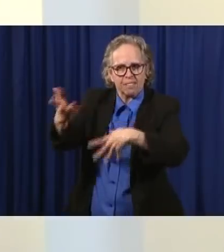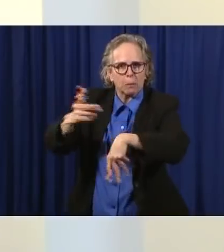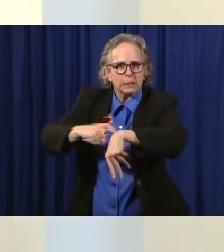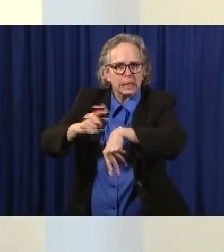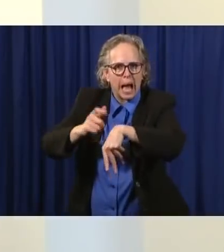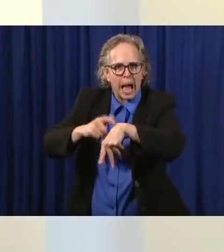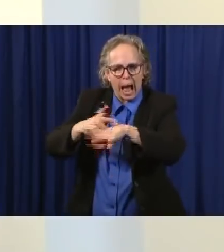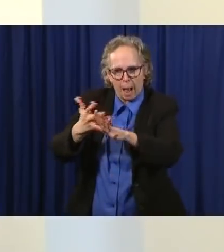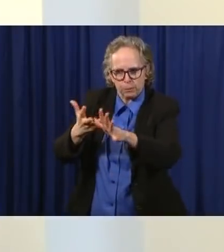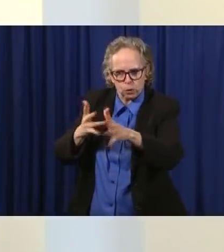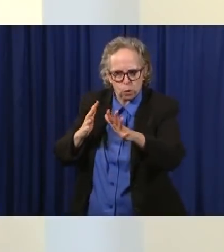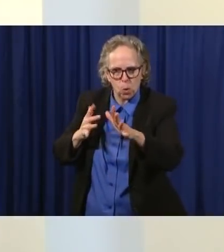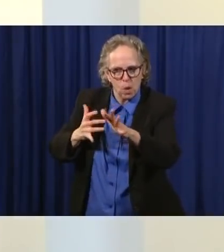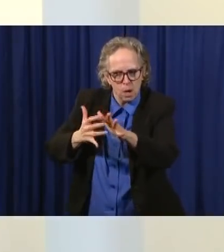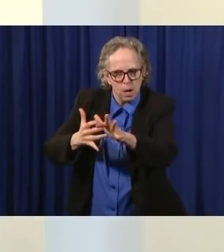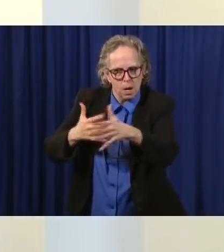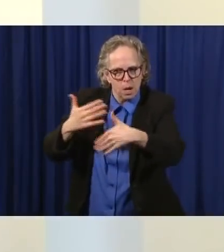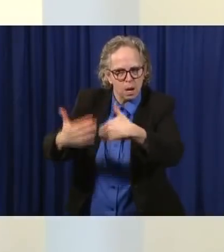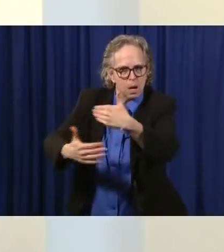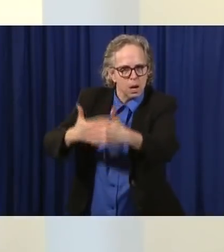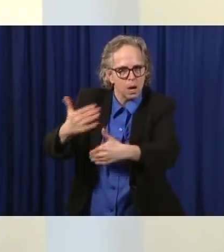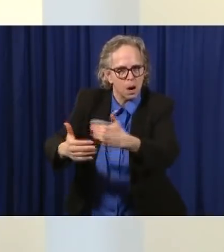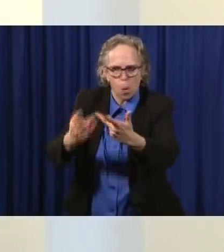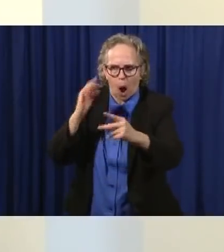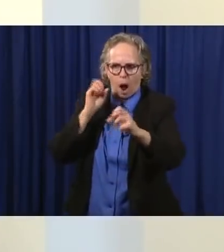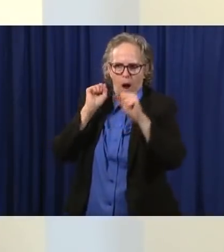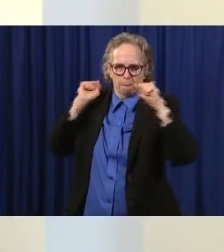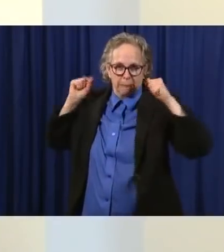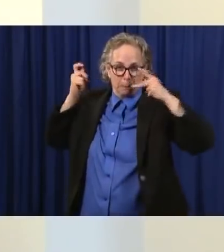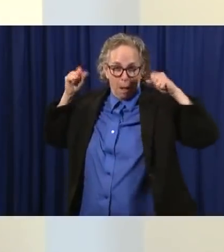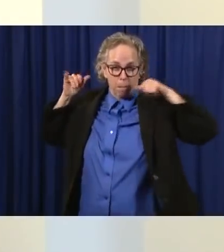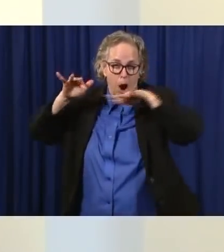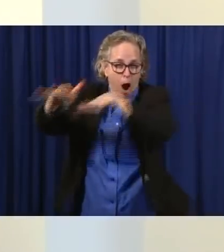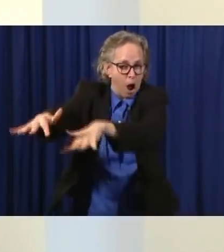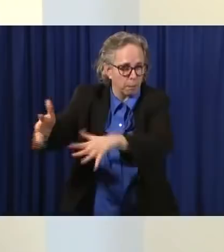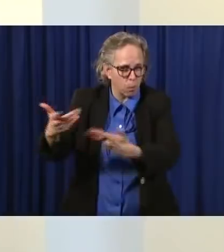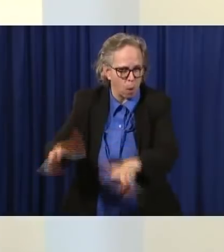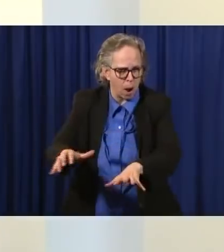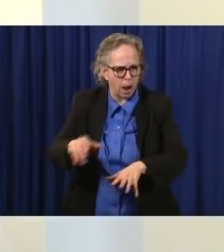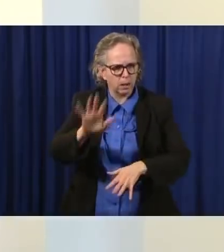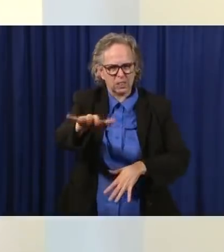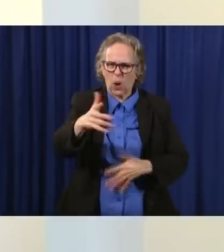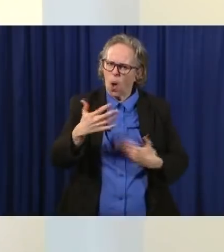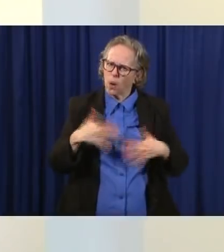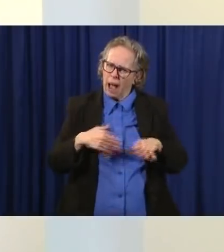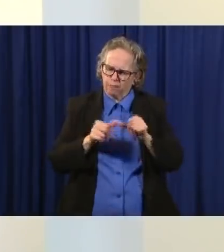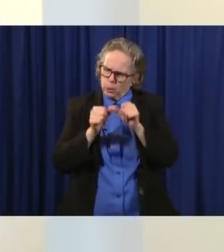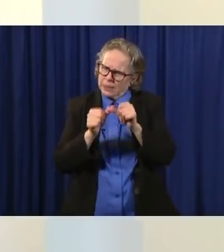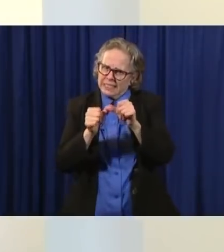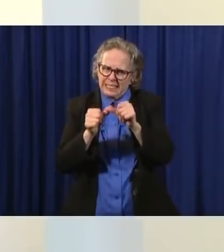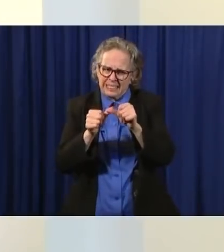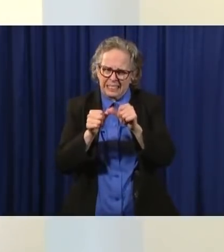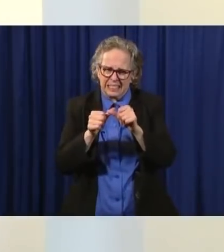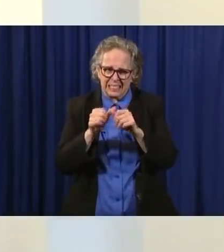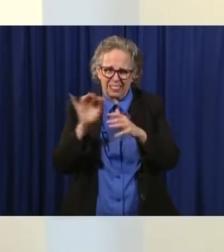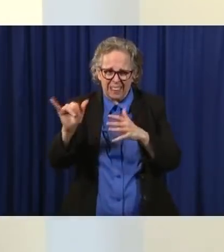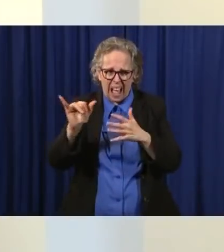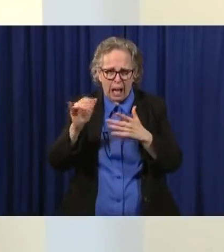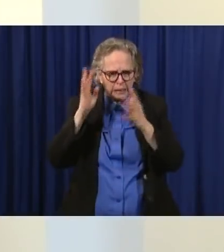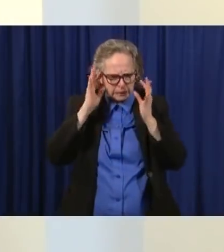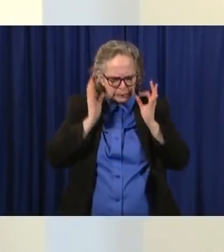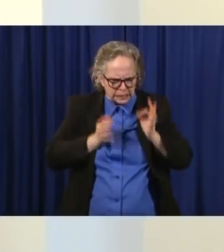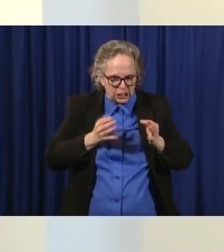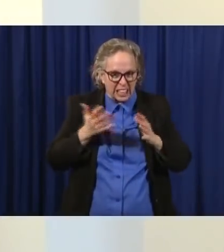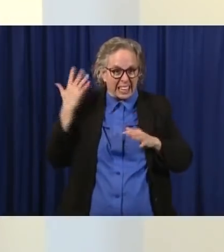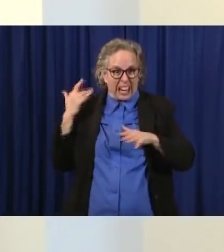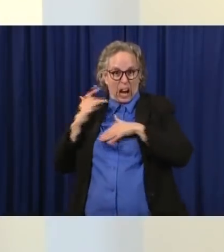every single day and won't stop, and we know we have a long haul. But those kinds of things have cascading consequences. I remember talking about that